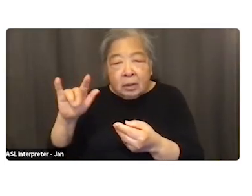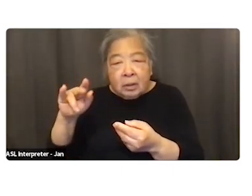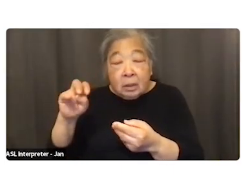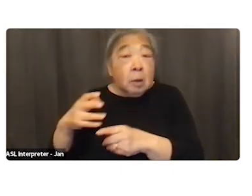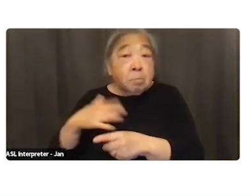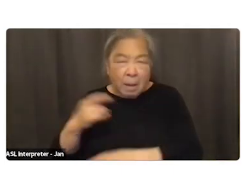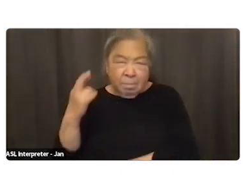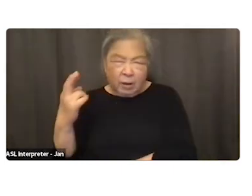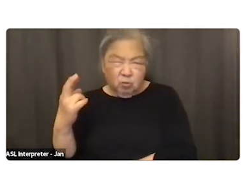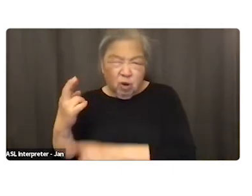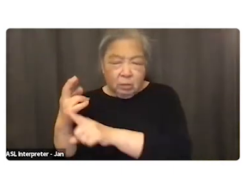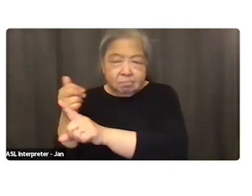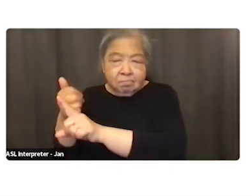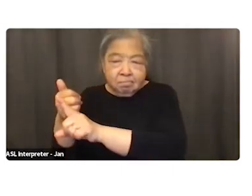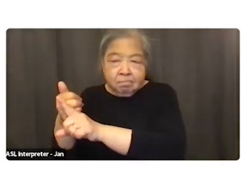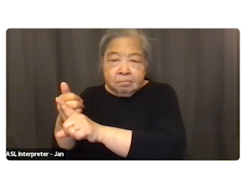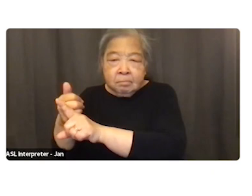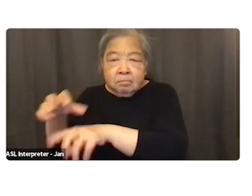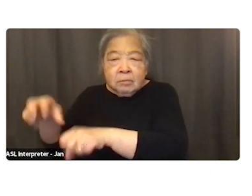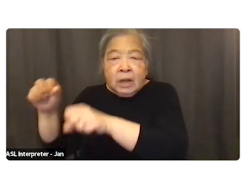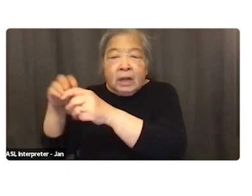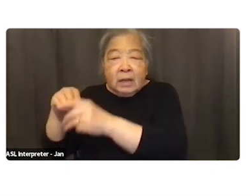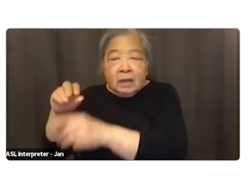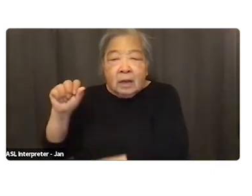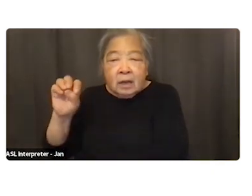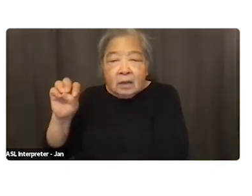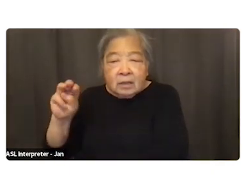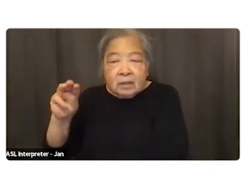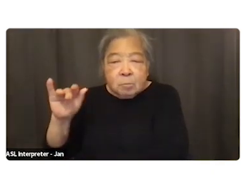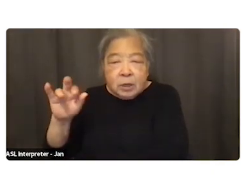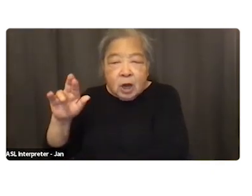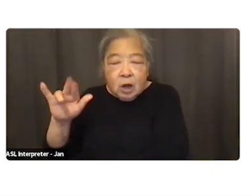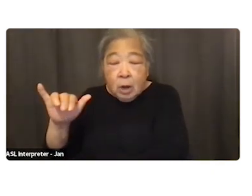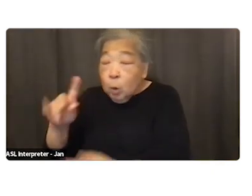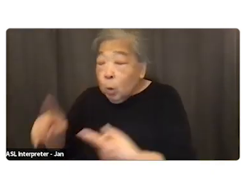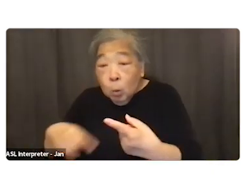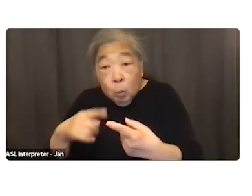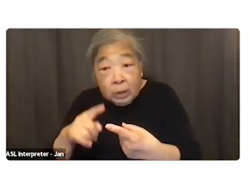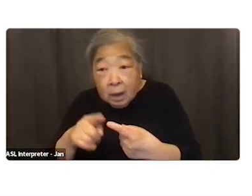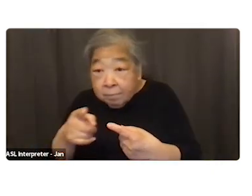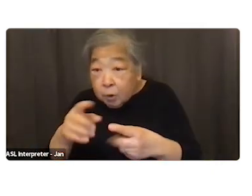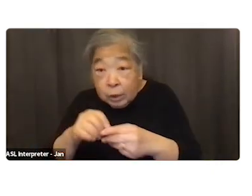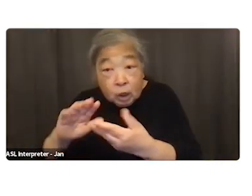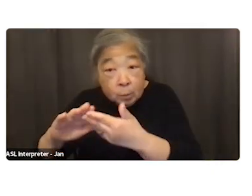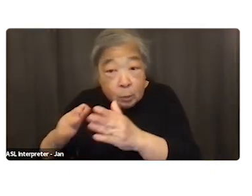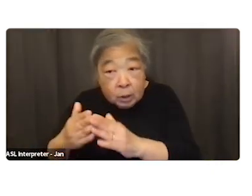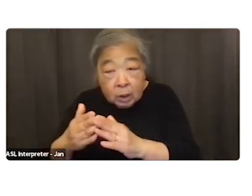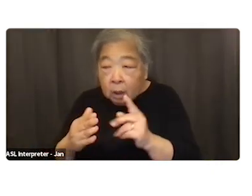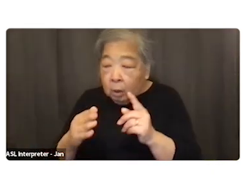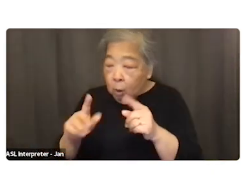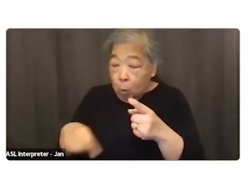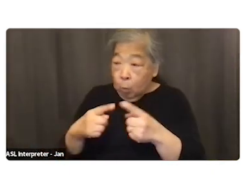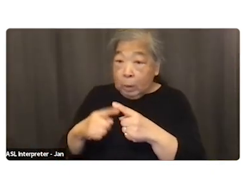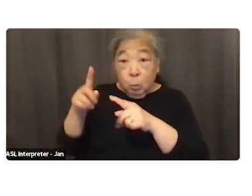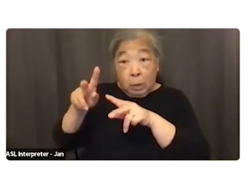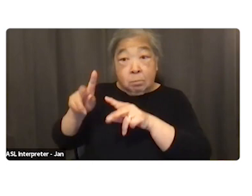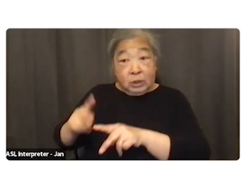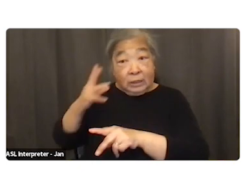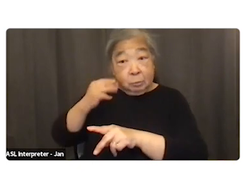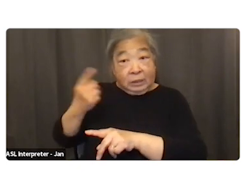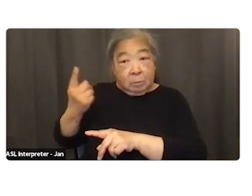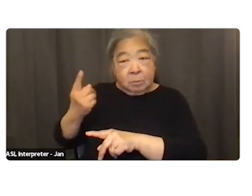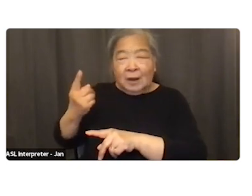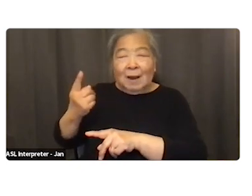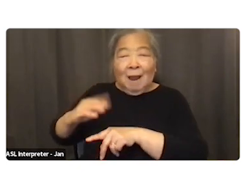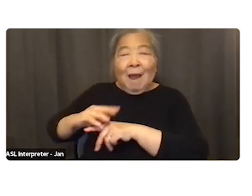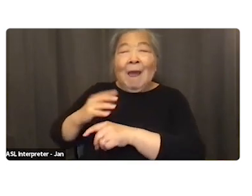And when you're in community, whatever one person is going through in the community, everybody's going through it, right? So my best friend